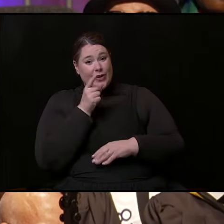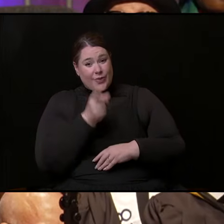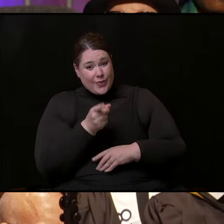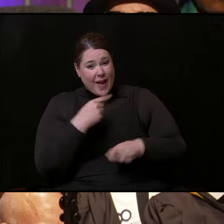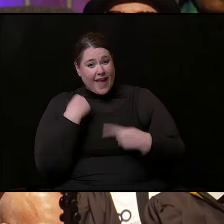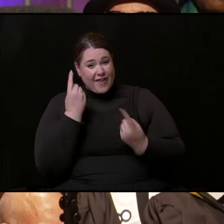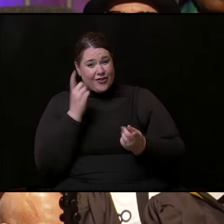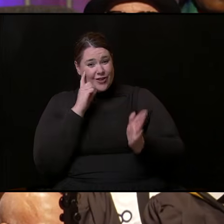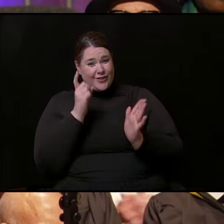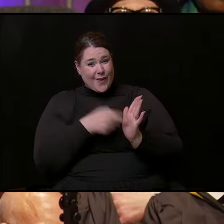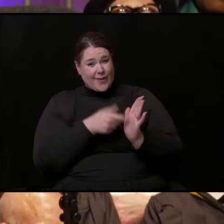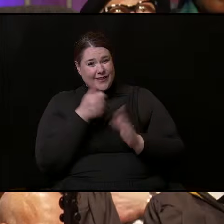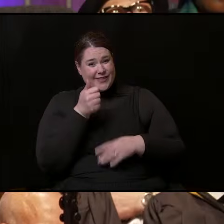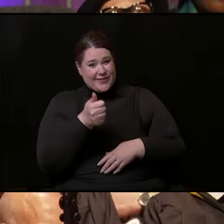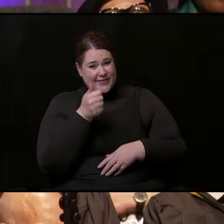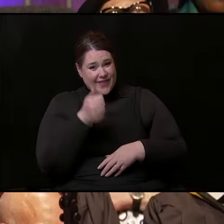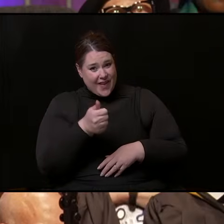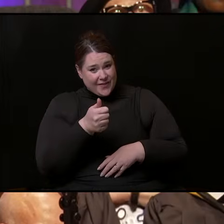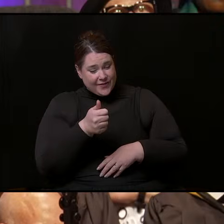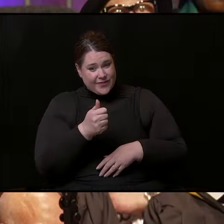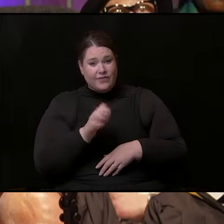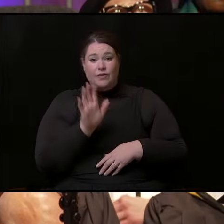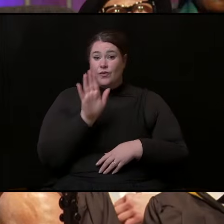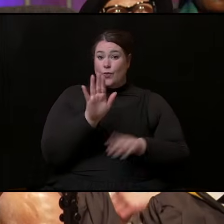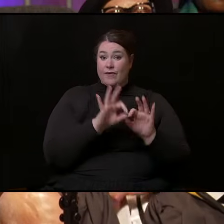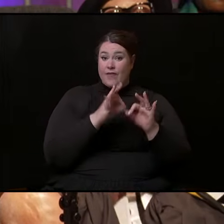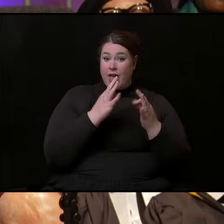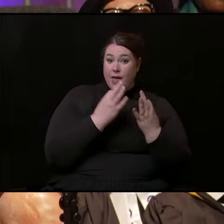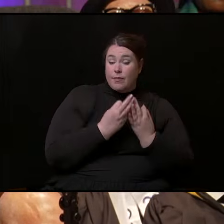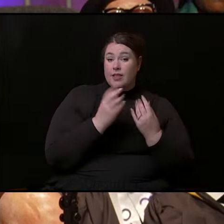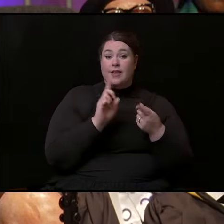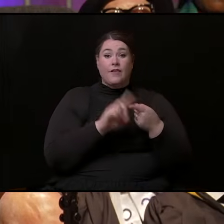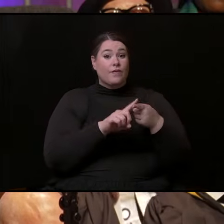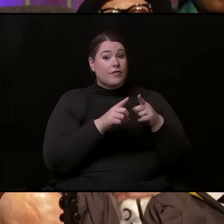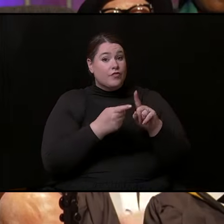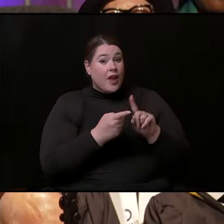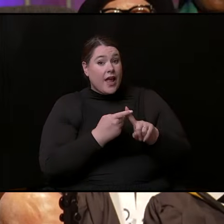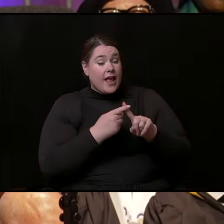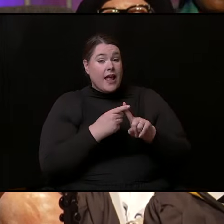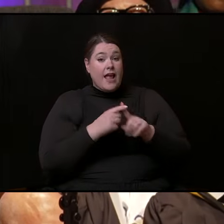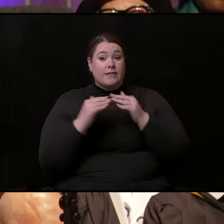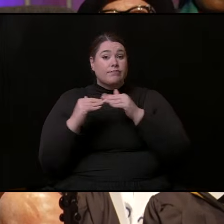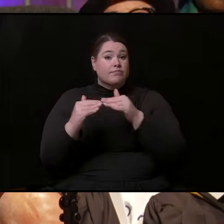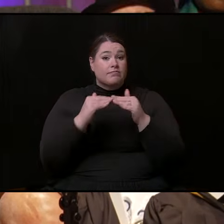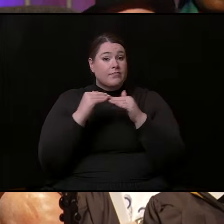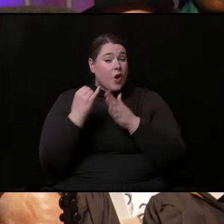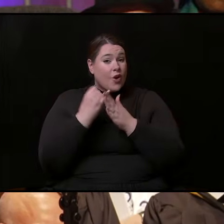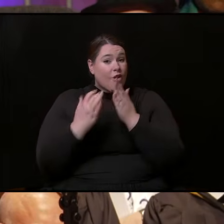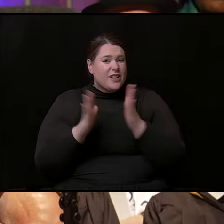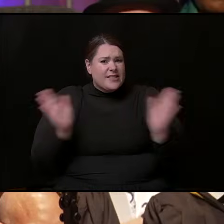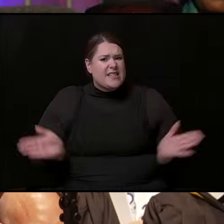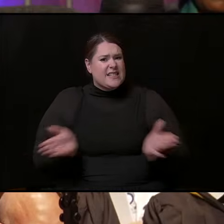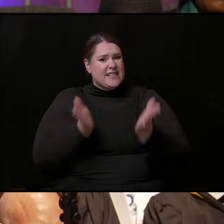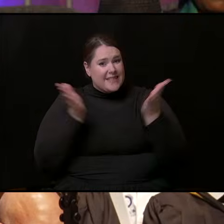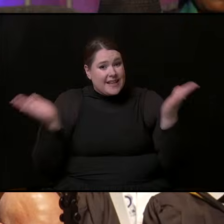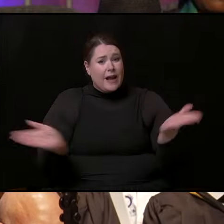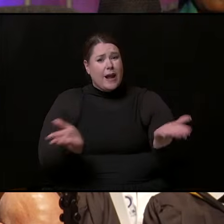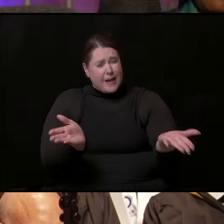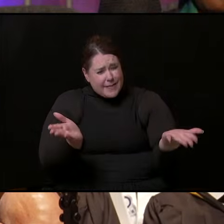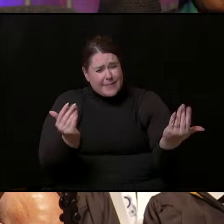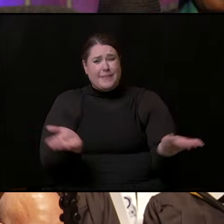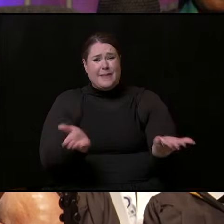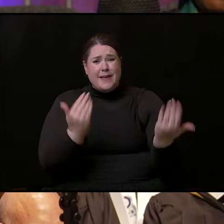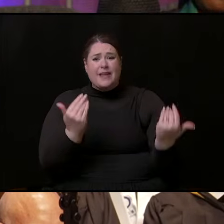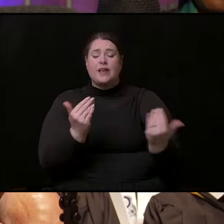it yourself. And your family, friends, and fellow artists kept pushing you, even when the work